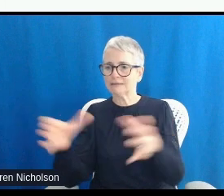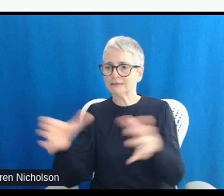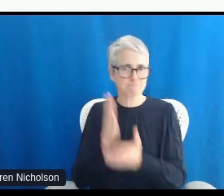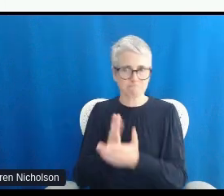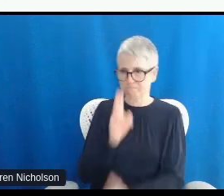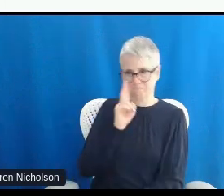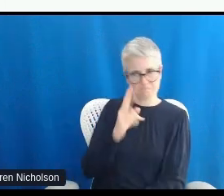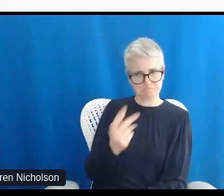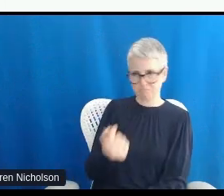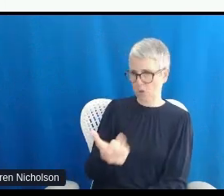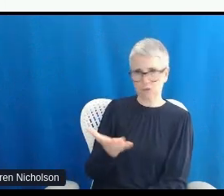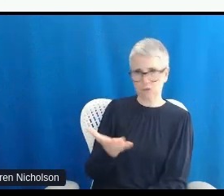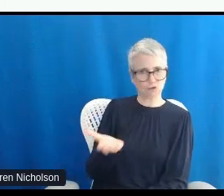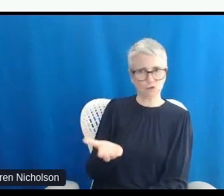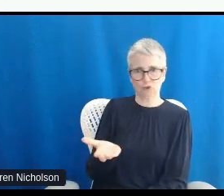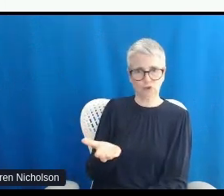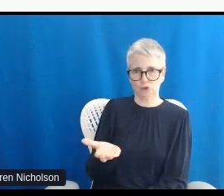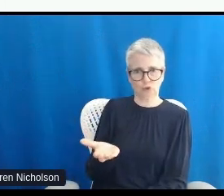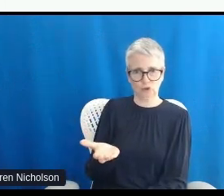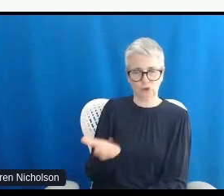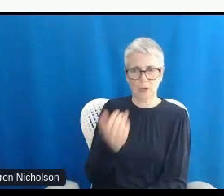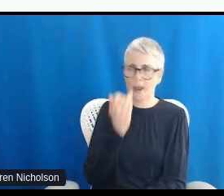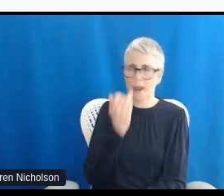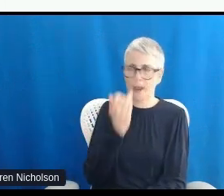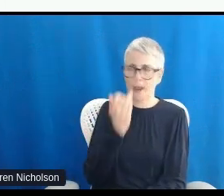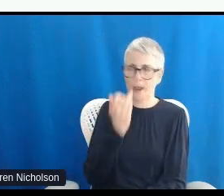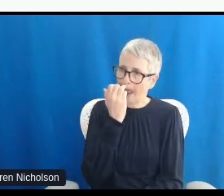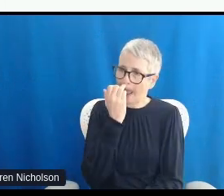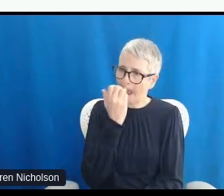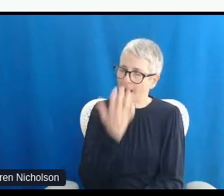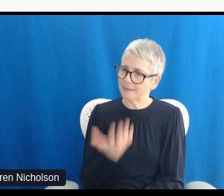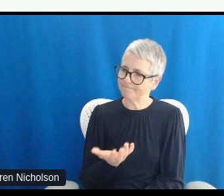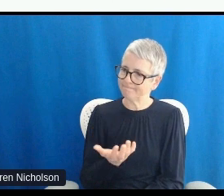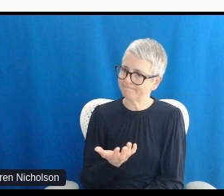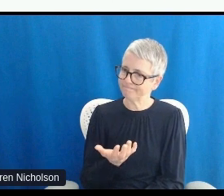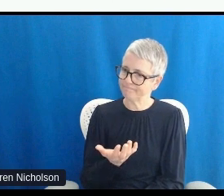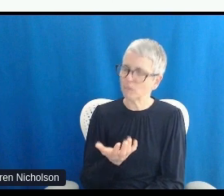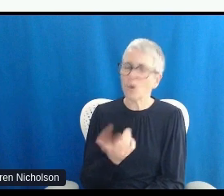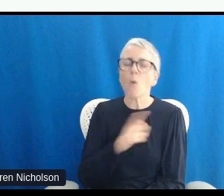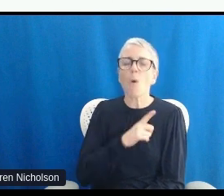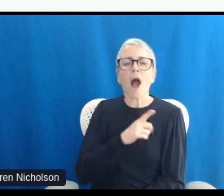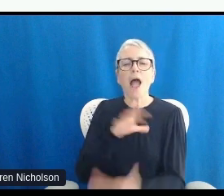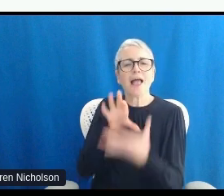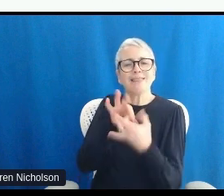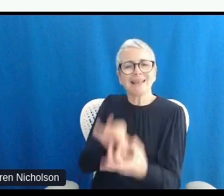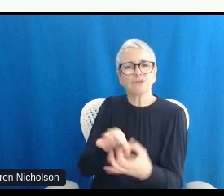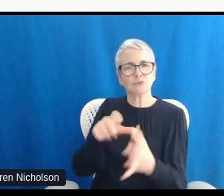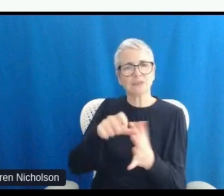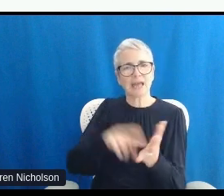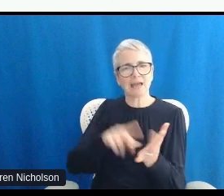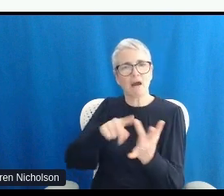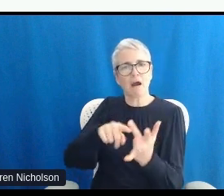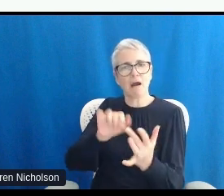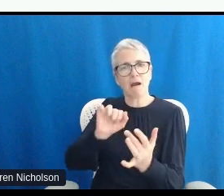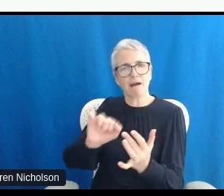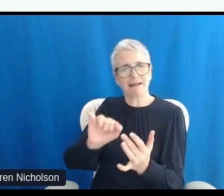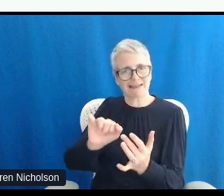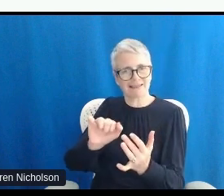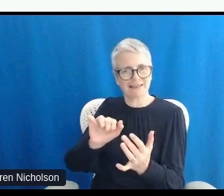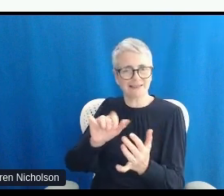that. I think it's so close to the wider D&I agenda, which everyone is so aware of